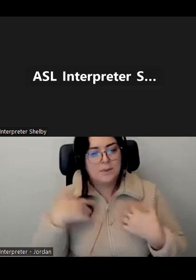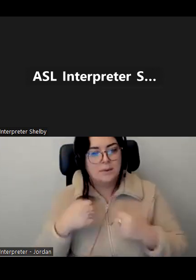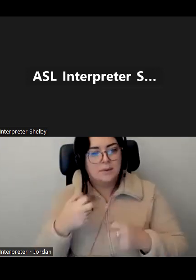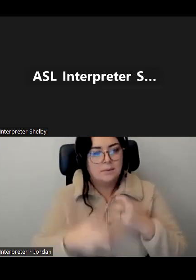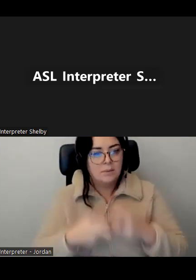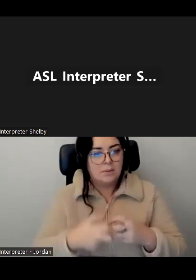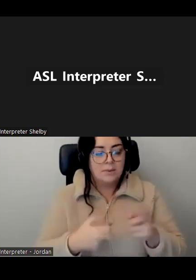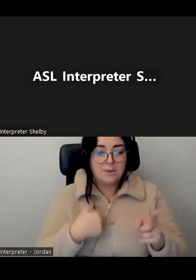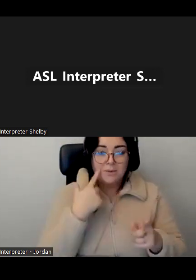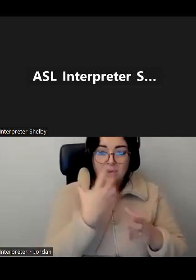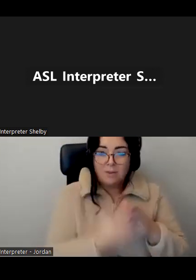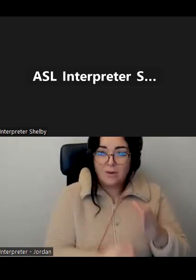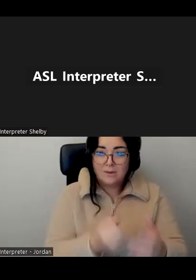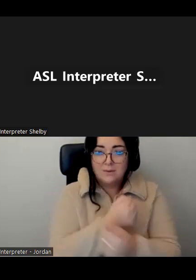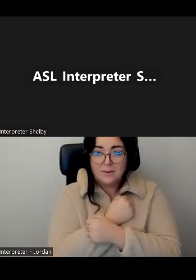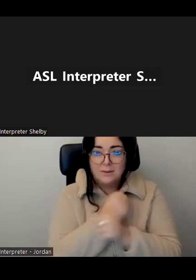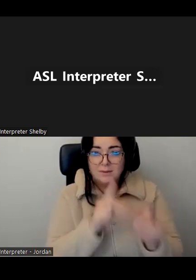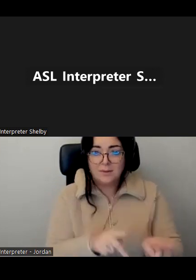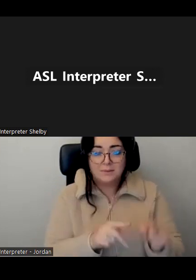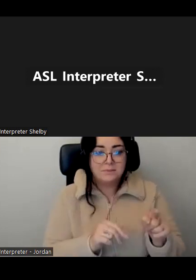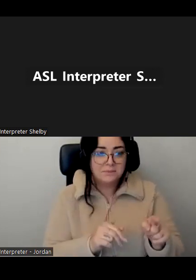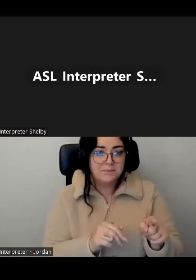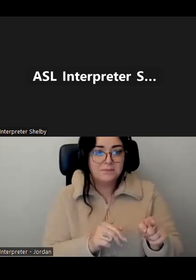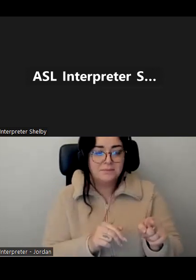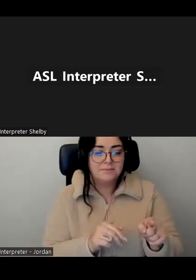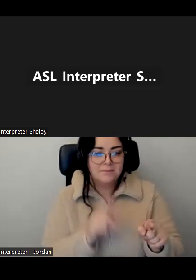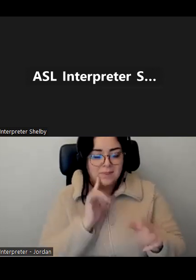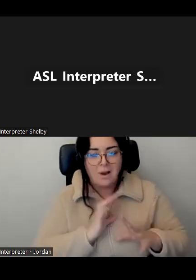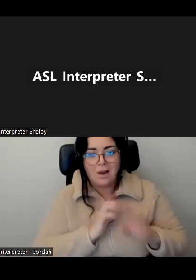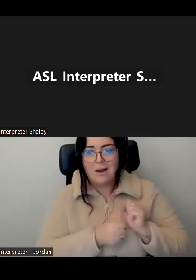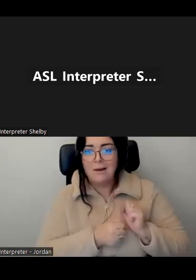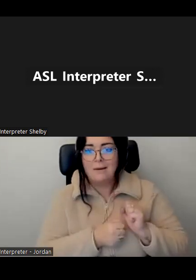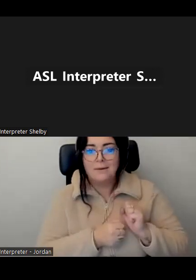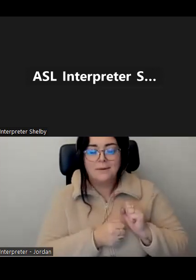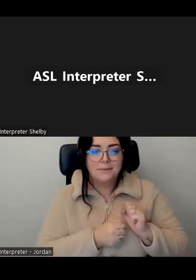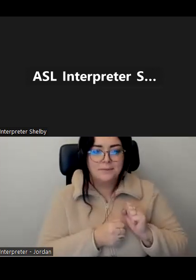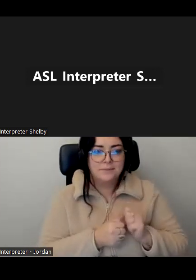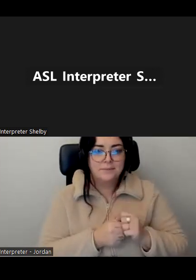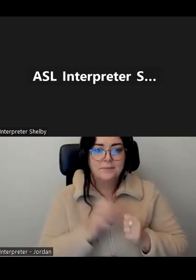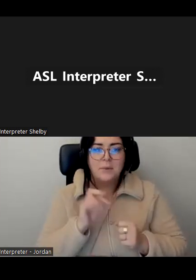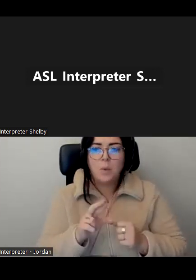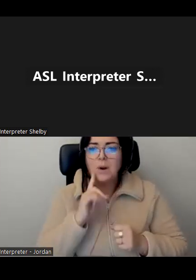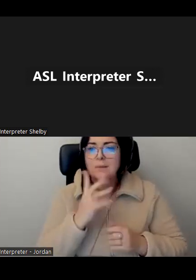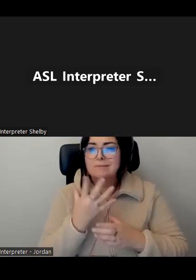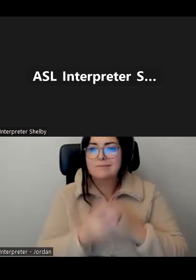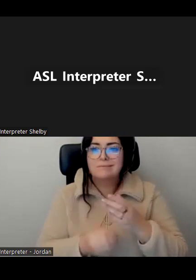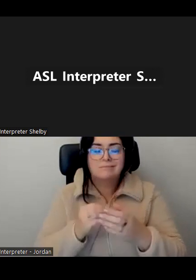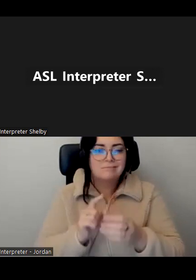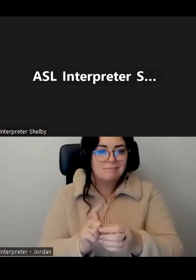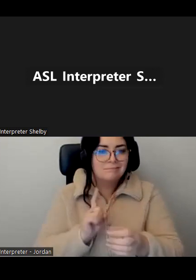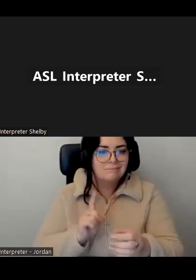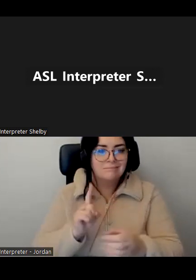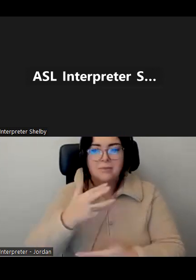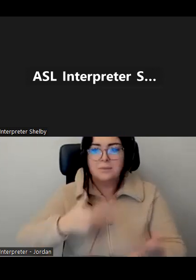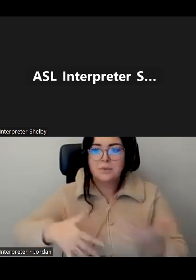when we lose a loved one, so when we're dealing with bereavement or losses in a social network, so that can even